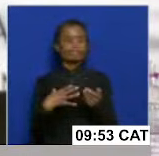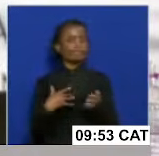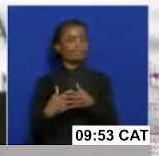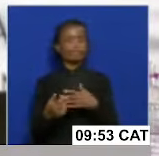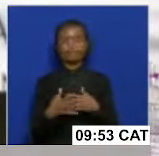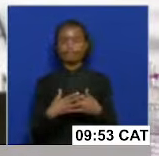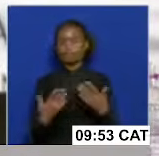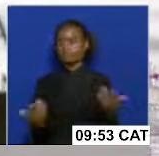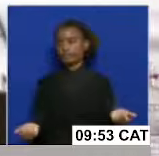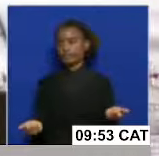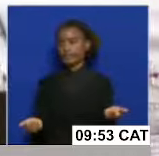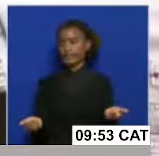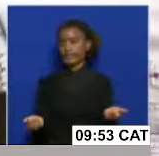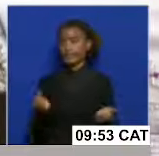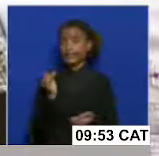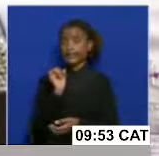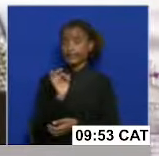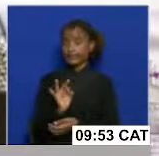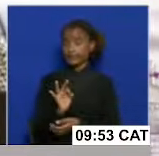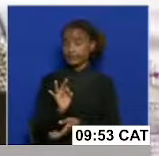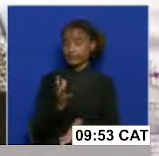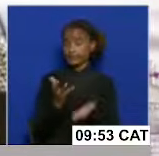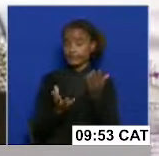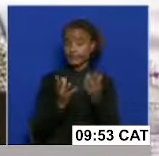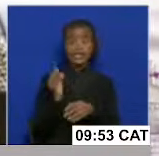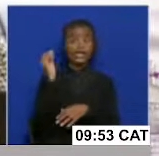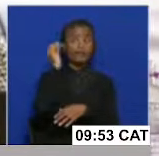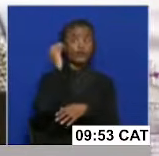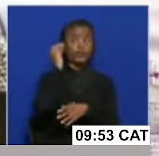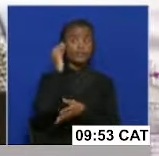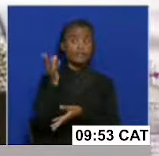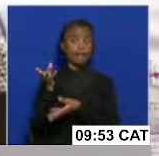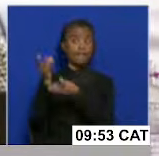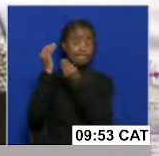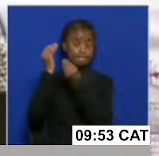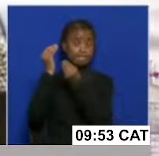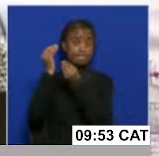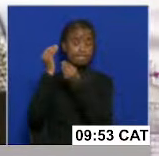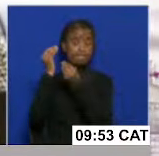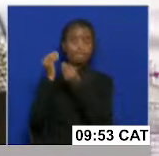if I get the information and the information becomes positive,